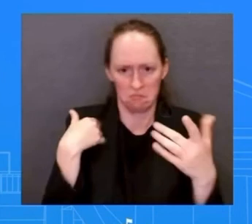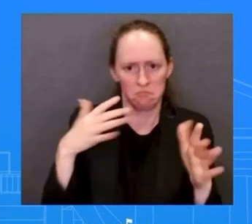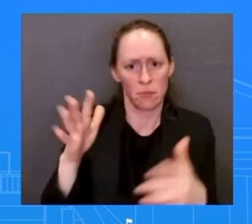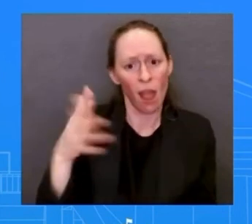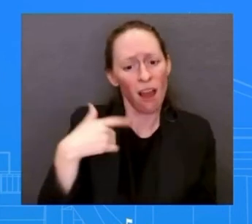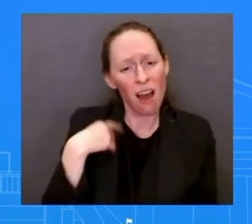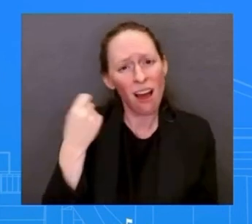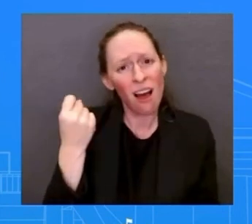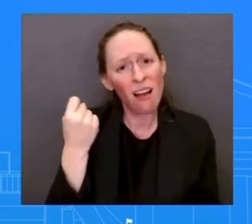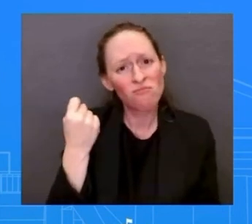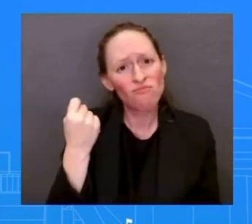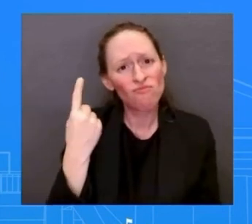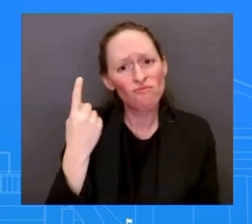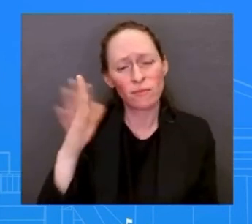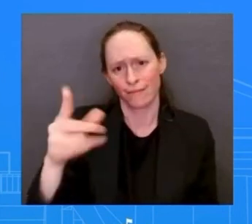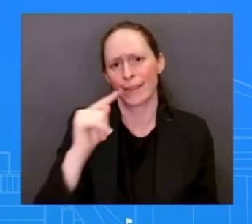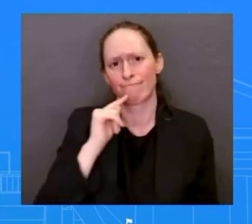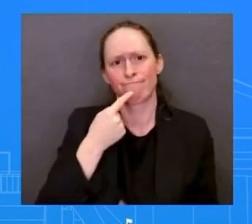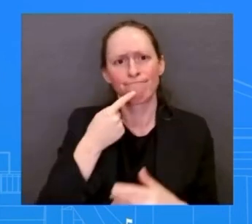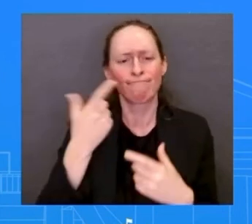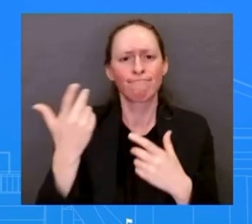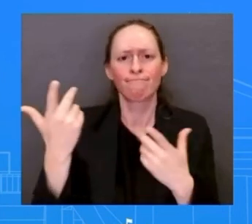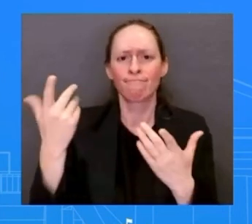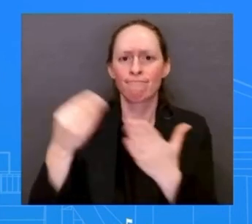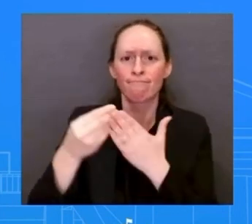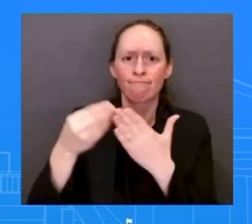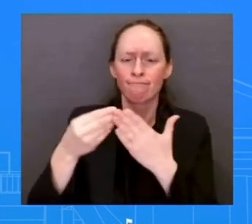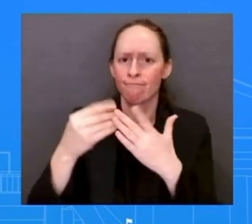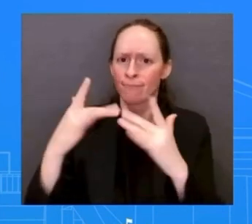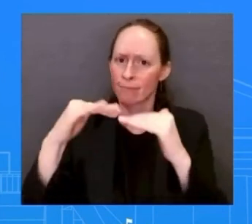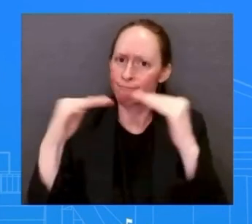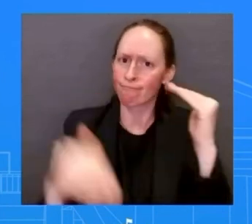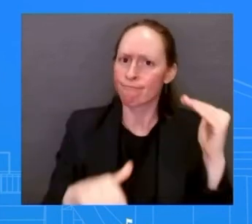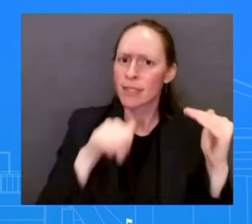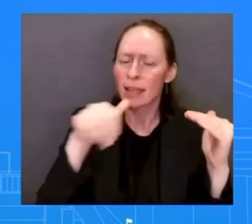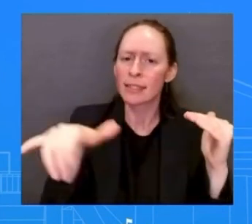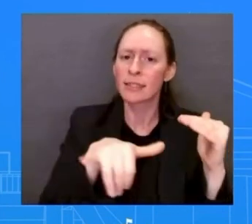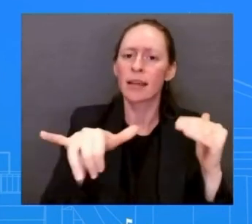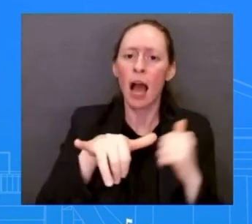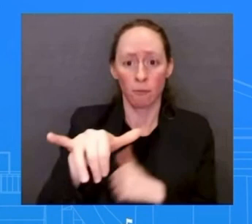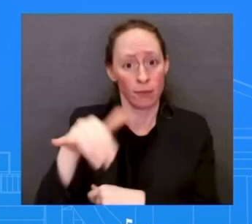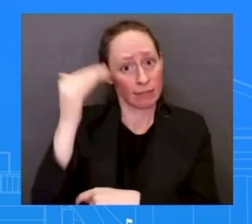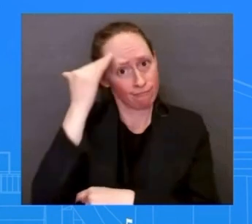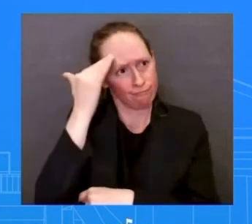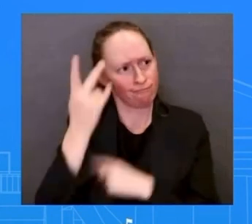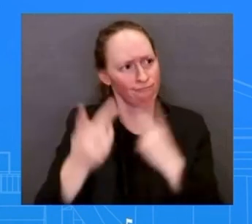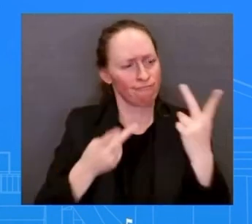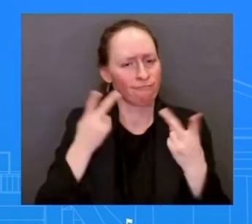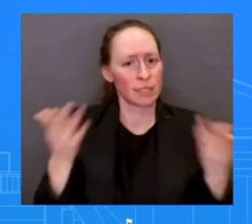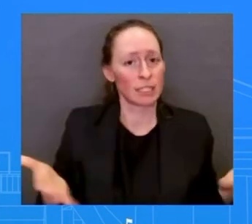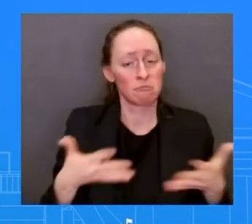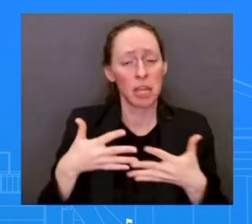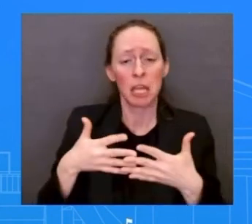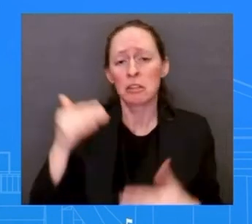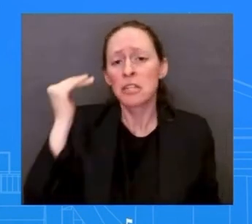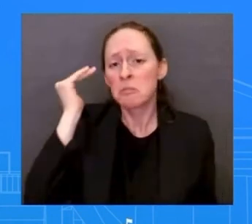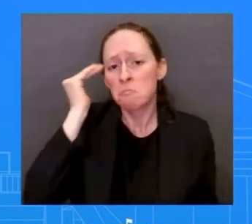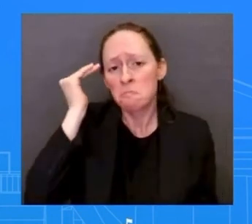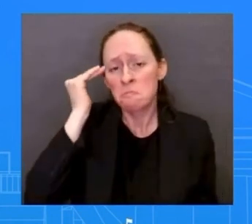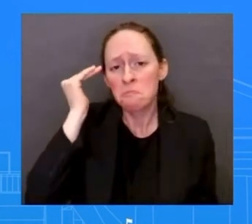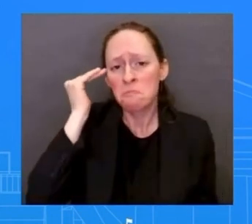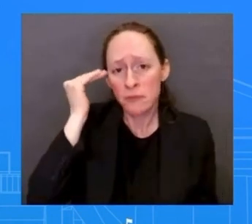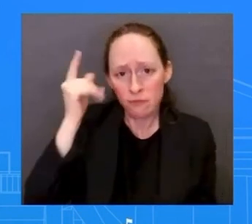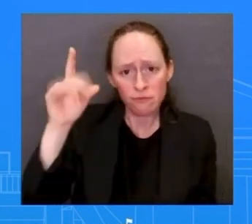that we see in this country that still exist. The president talked about that in his remarks on affirmative action. This is a real thing